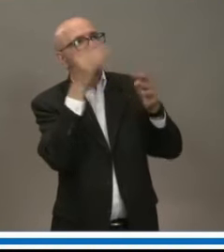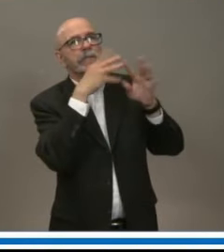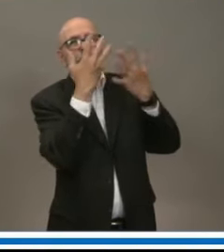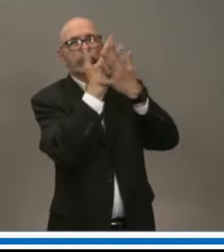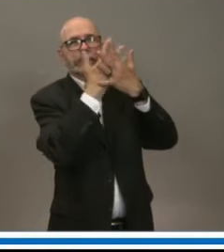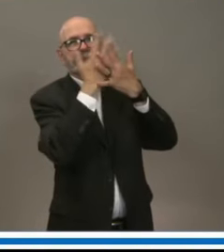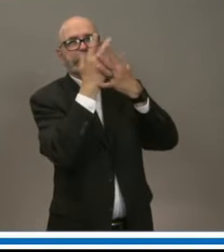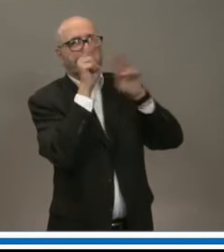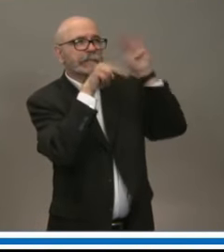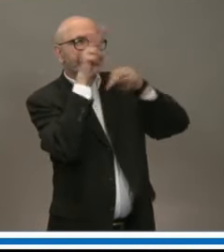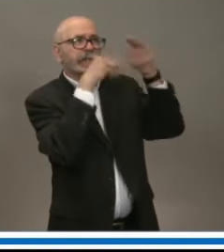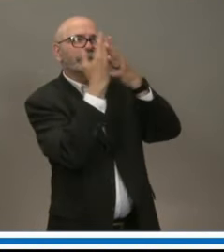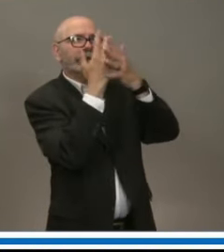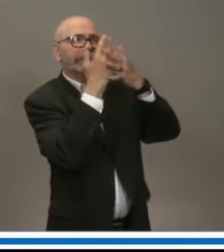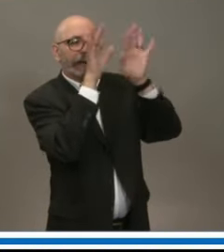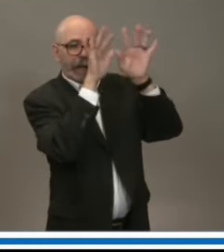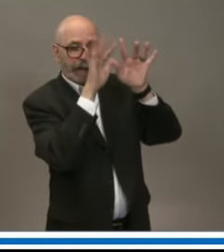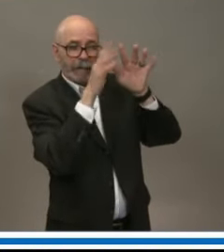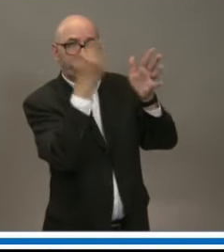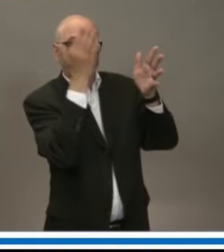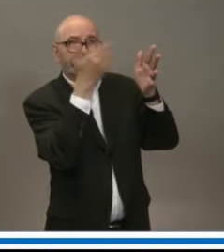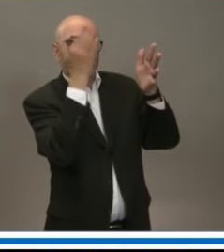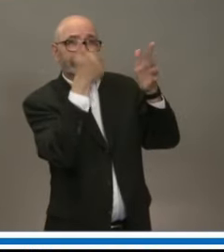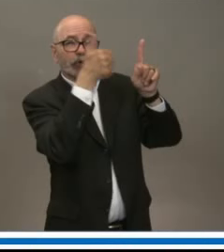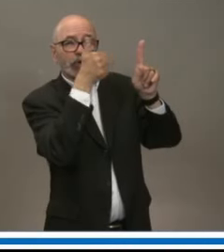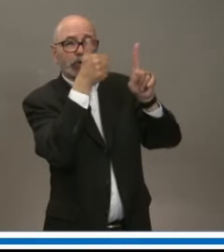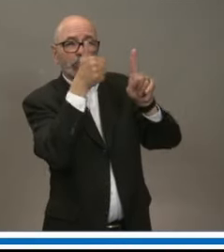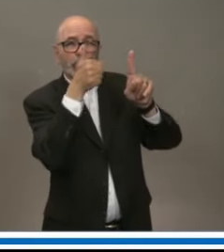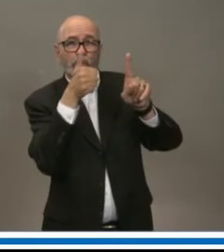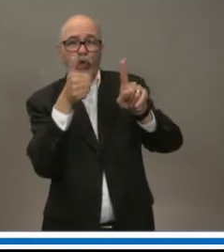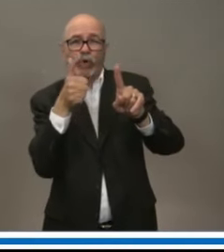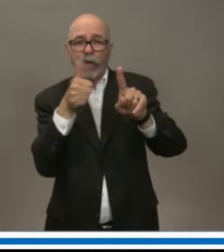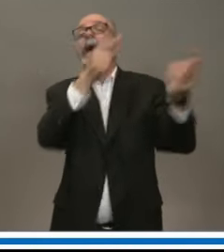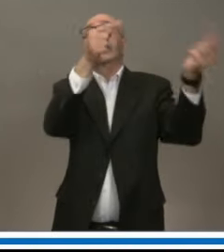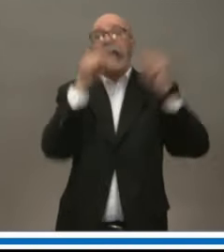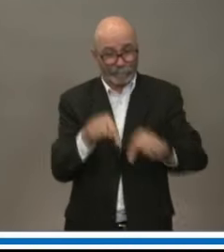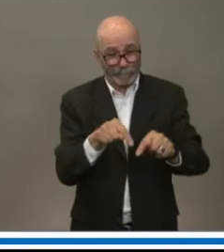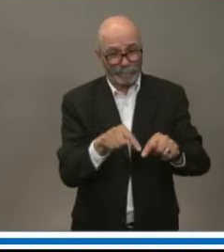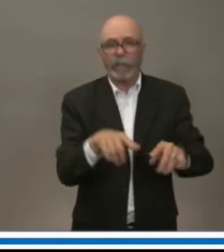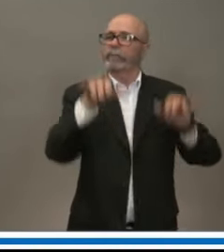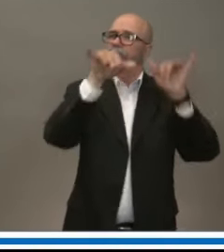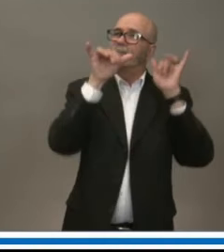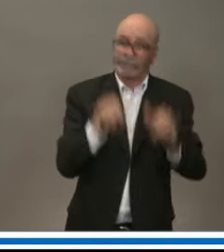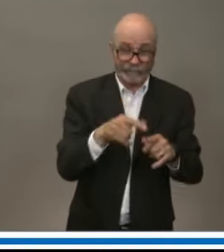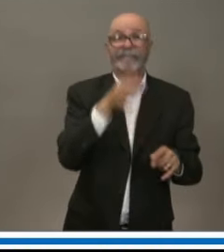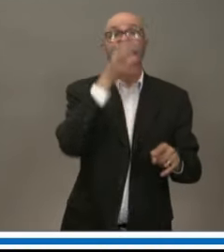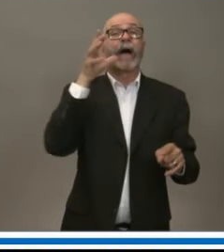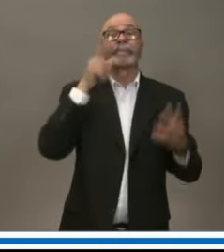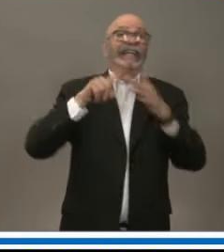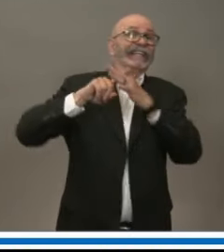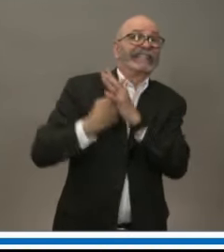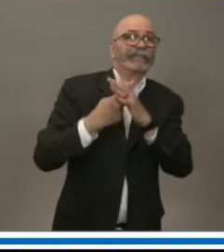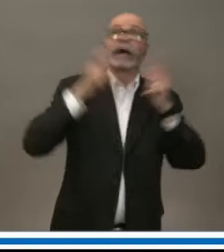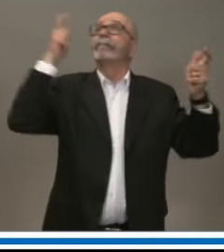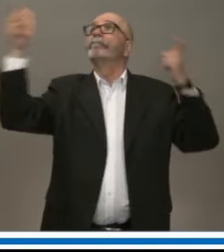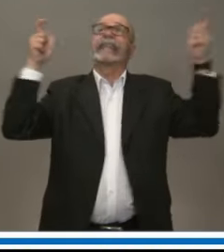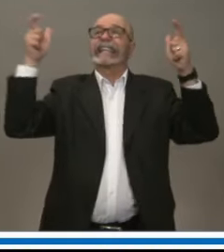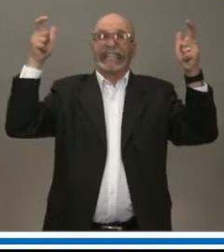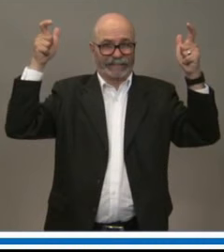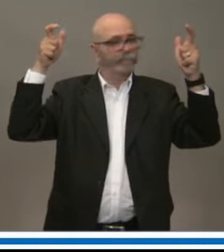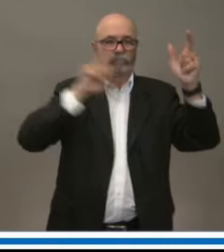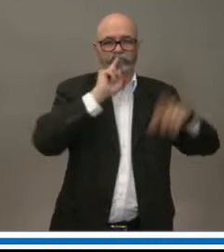they are taken directly to a number of large farms or other locations where they're quarantined for 14 days. Food will be brought to them, and